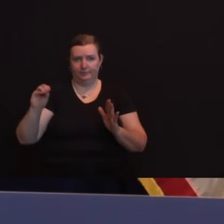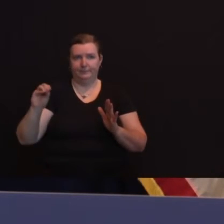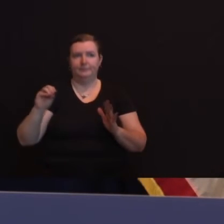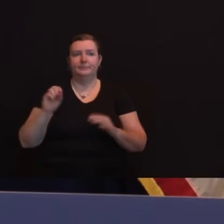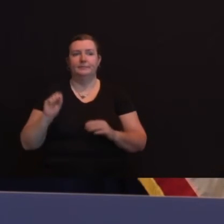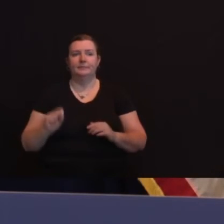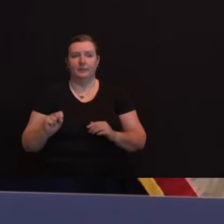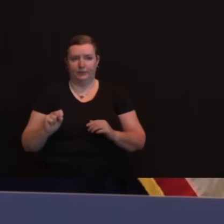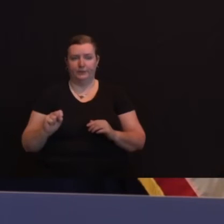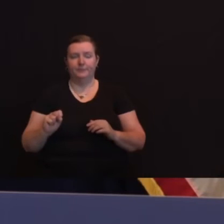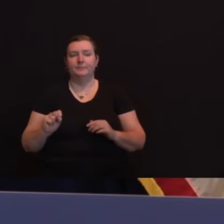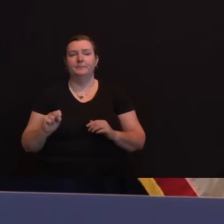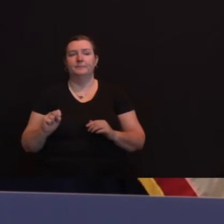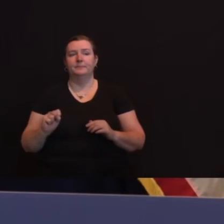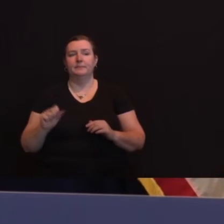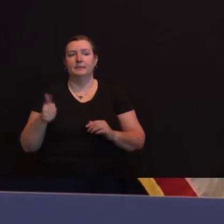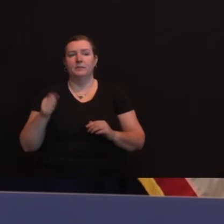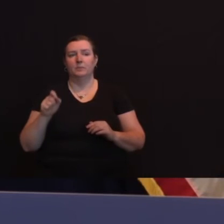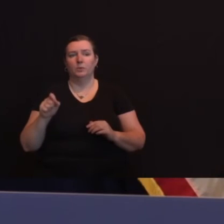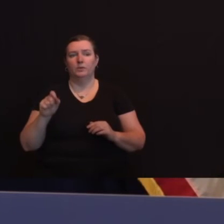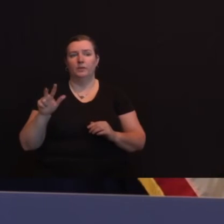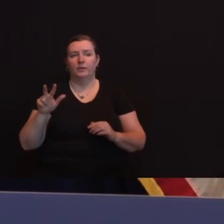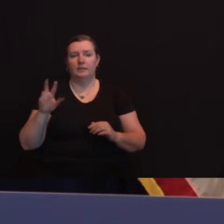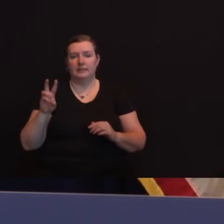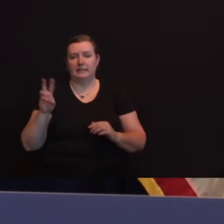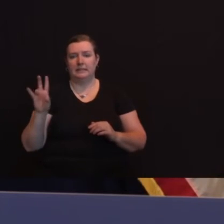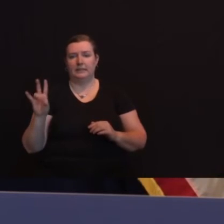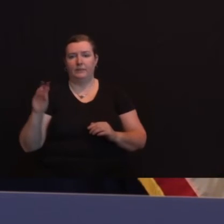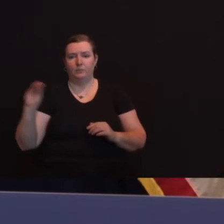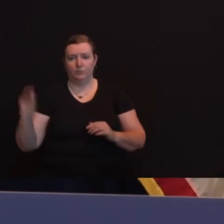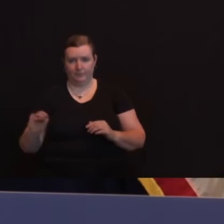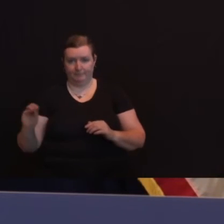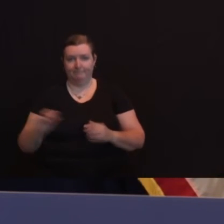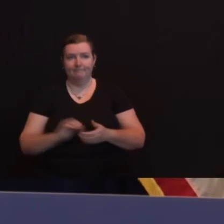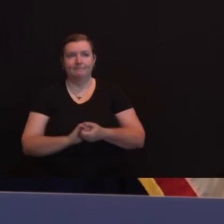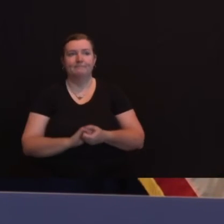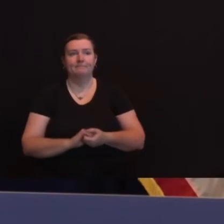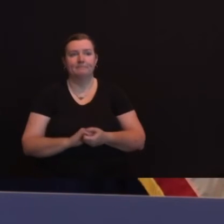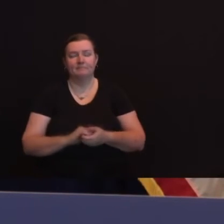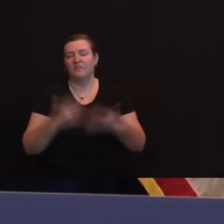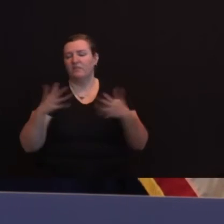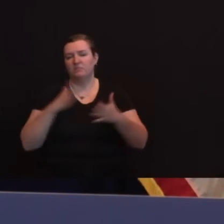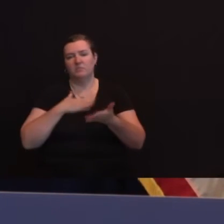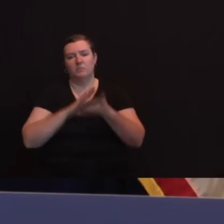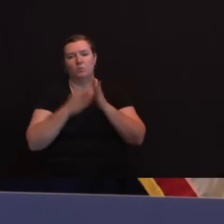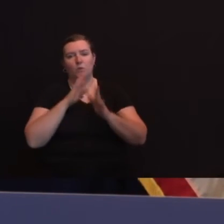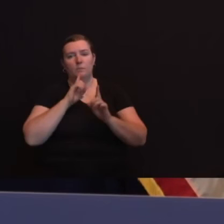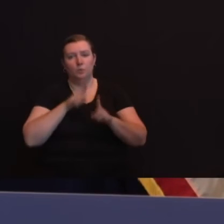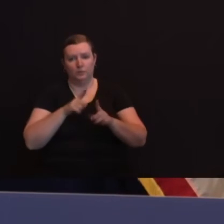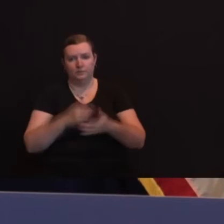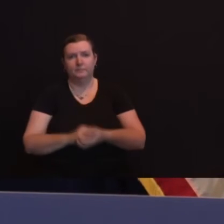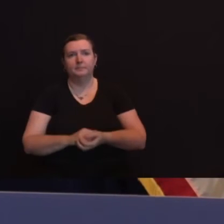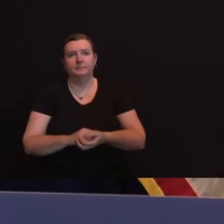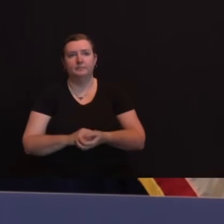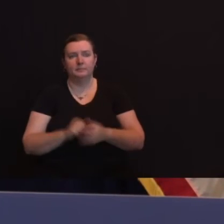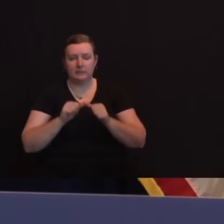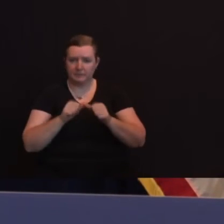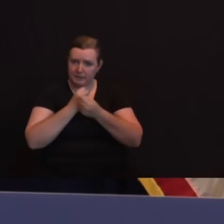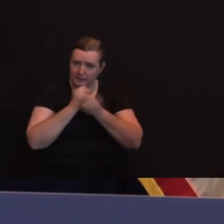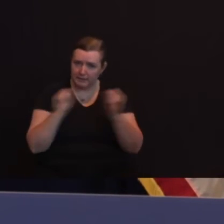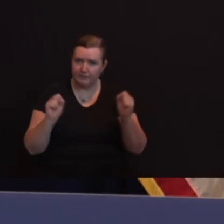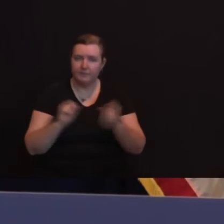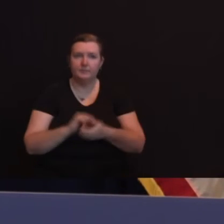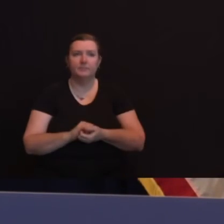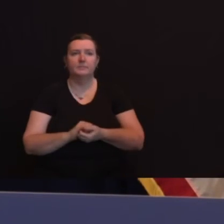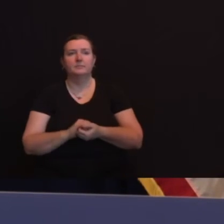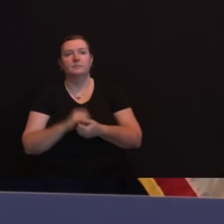of the state, 10.67%. That concludes my daily report. Stay safe, and remember, for each